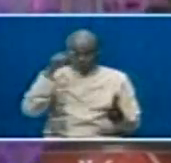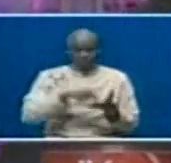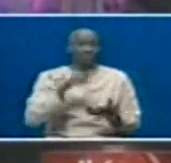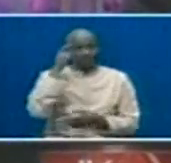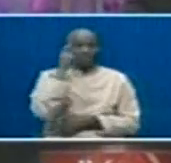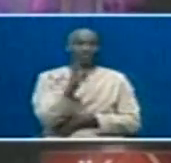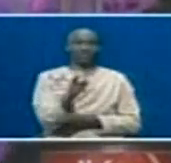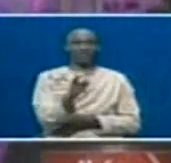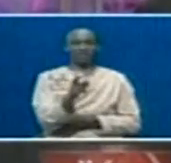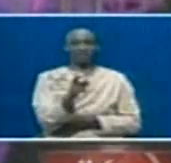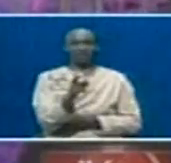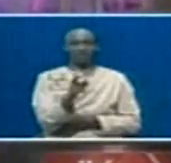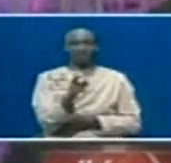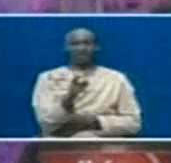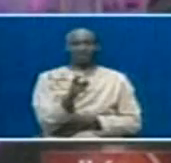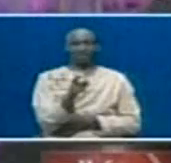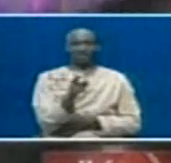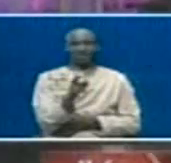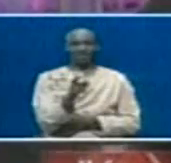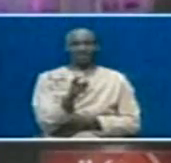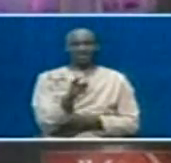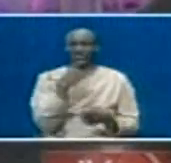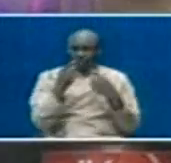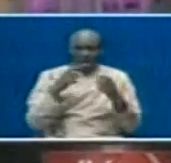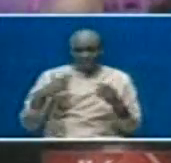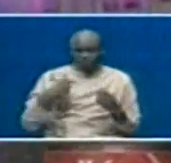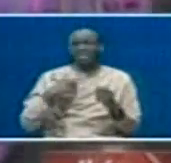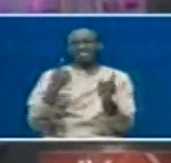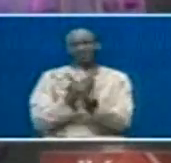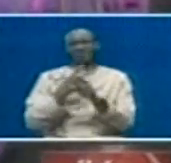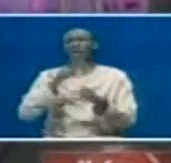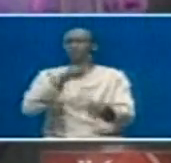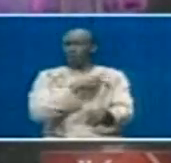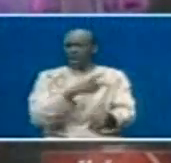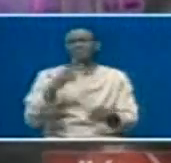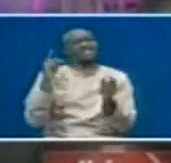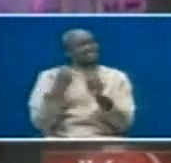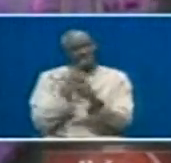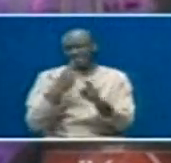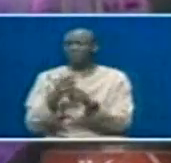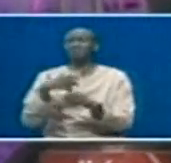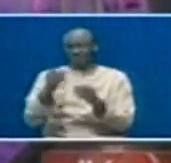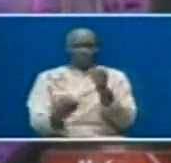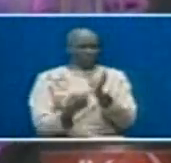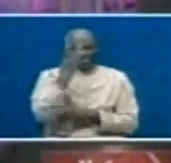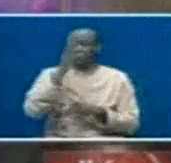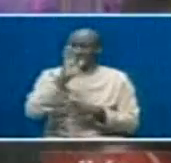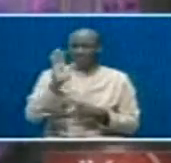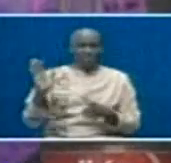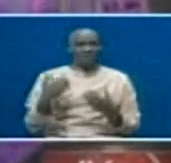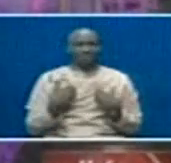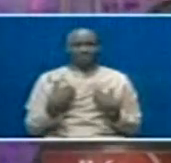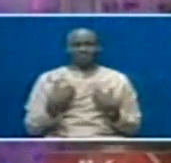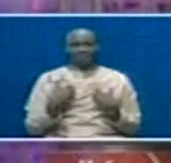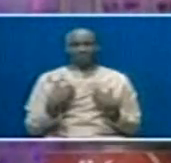today. For example, he do the shortest Shakespeare poem, In Vain, In Vain. the old composing hours,